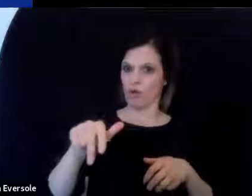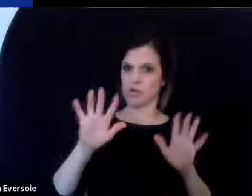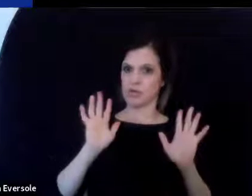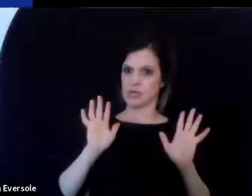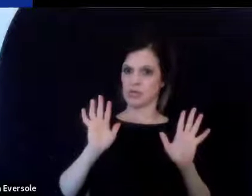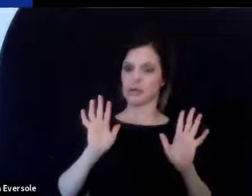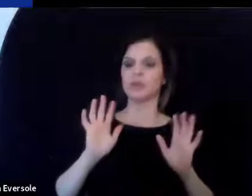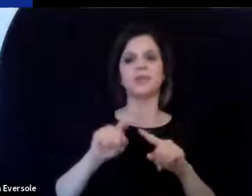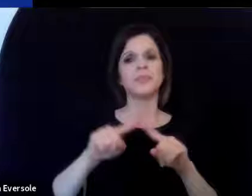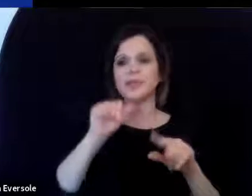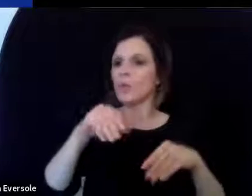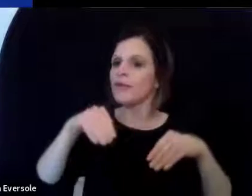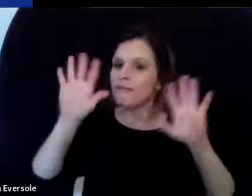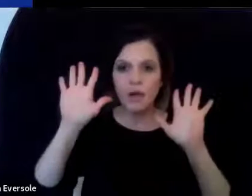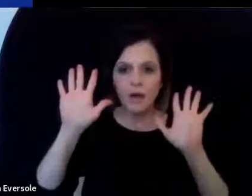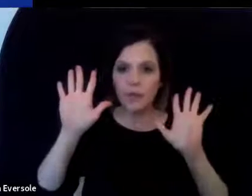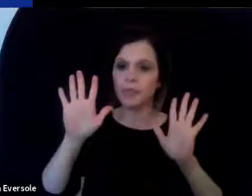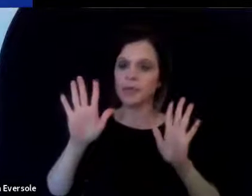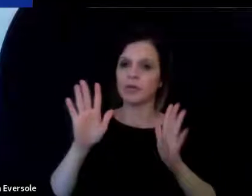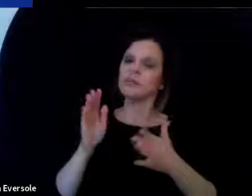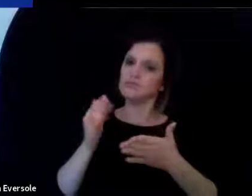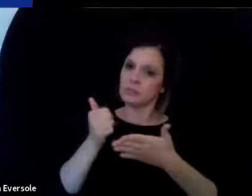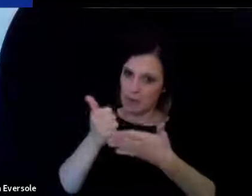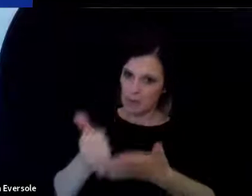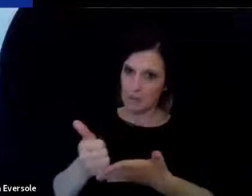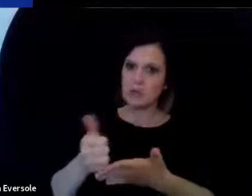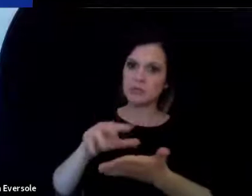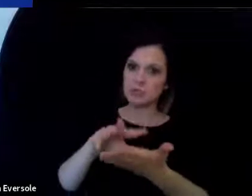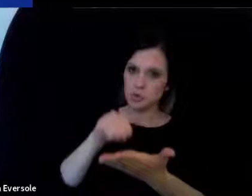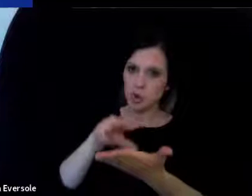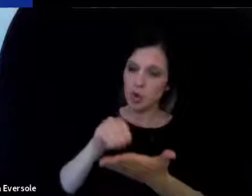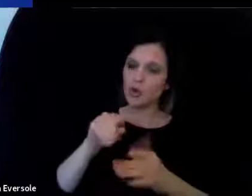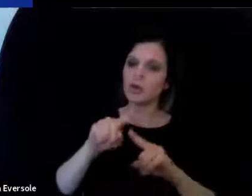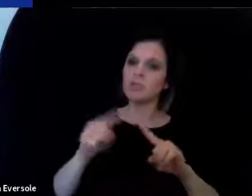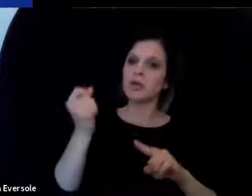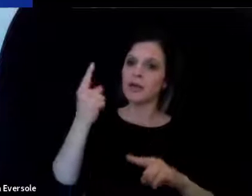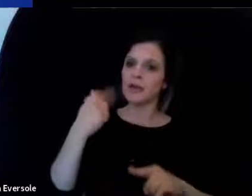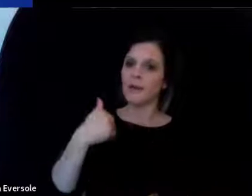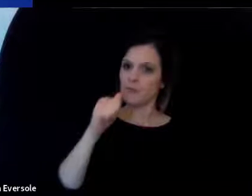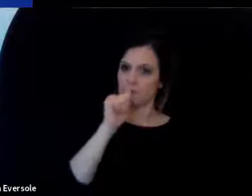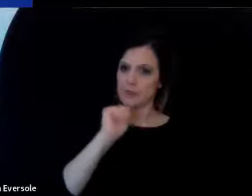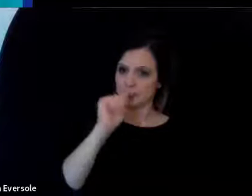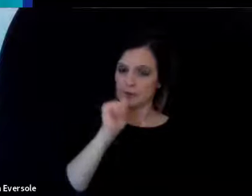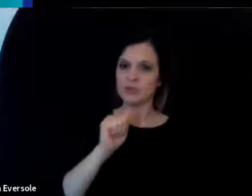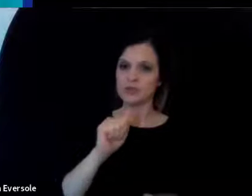help them in learning to walk. It just takes patience and it takes time.